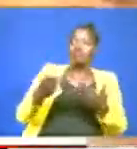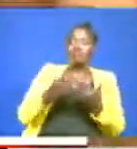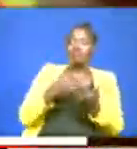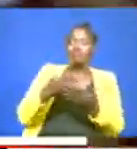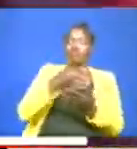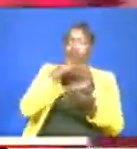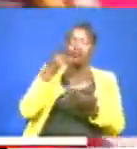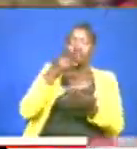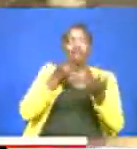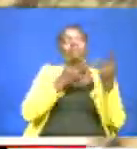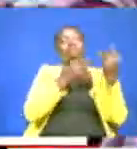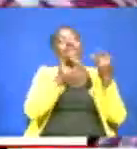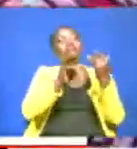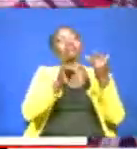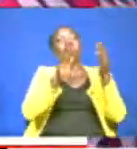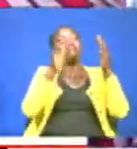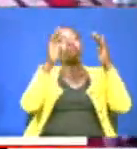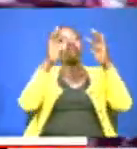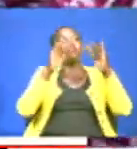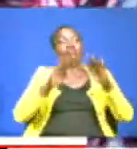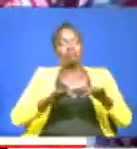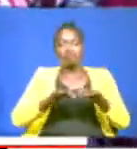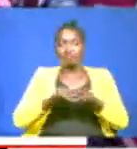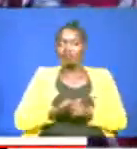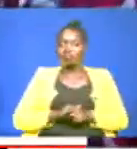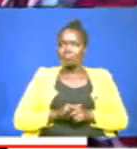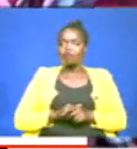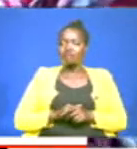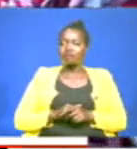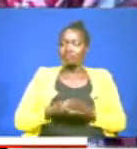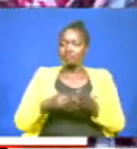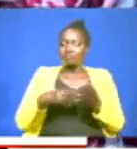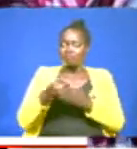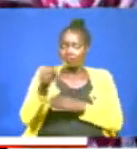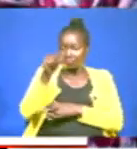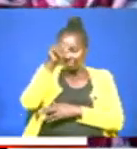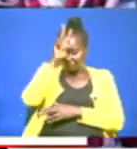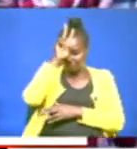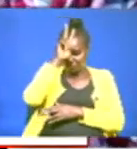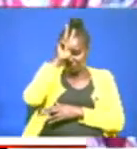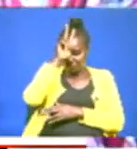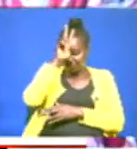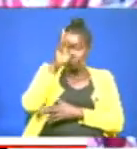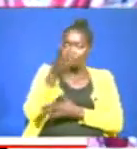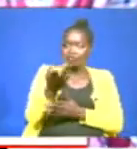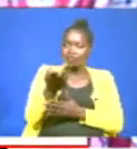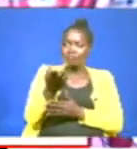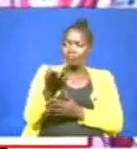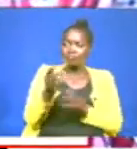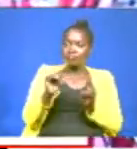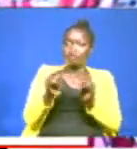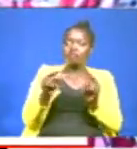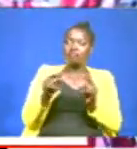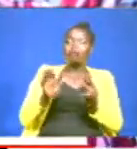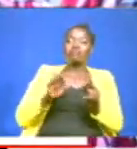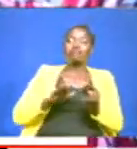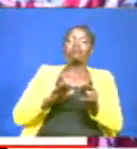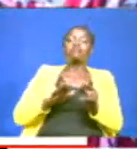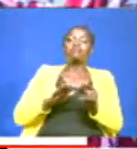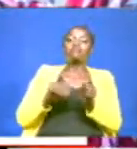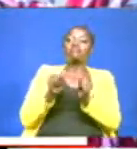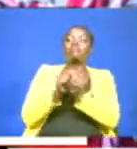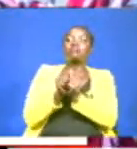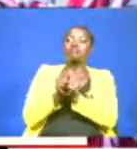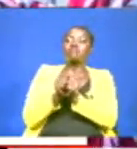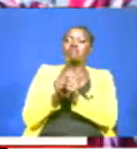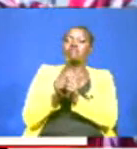the hope that it will rain. Tunanua mbuzi alafu kwa gurufu ya mama karibu kumi. Tunanua